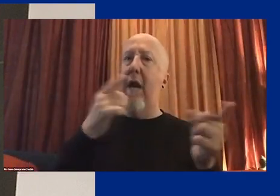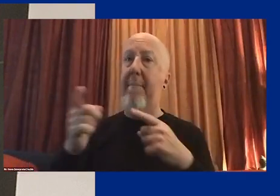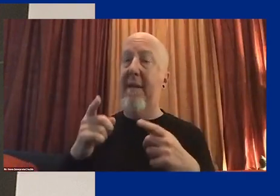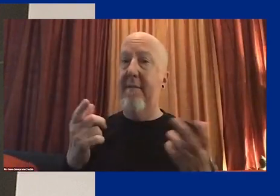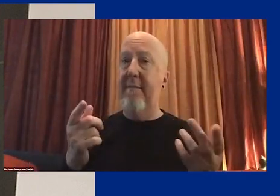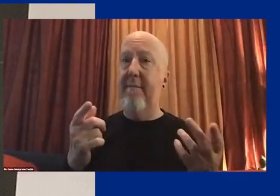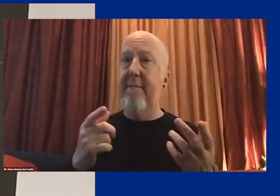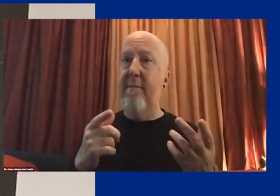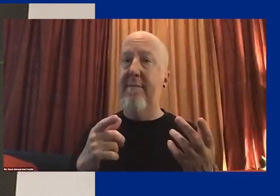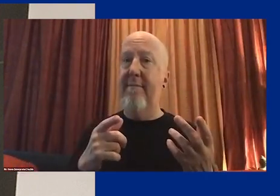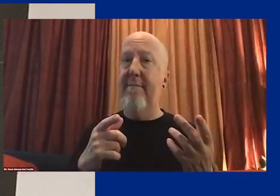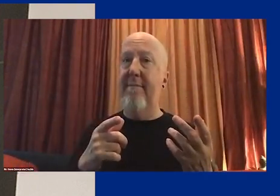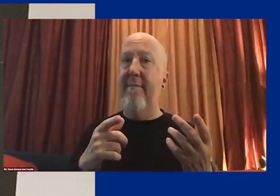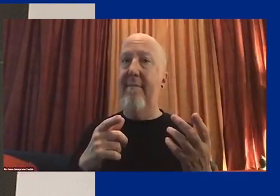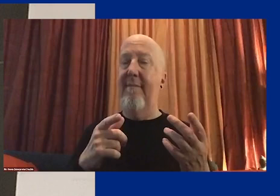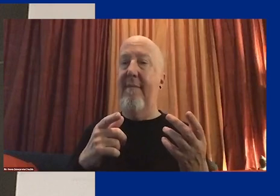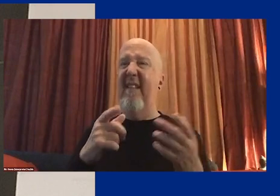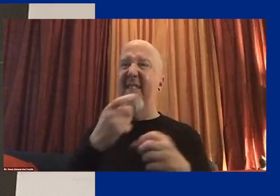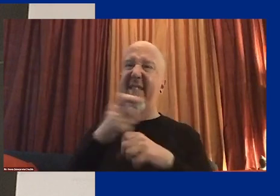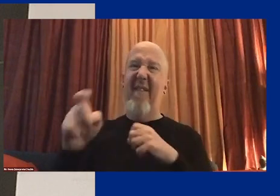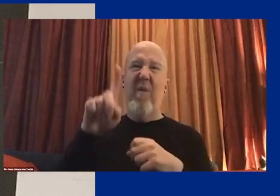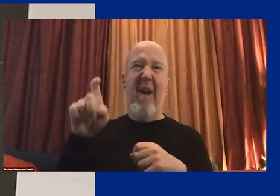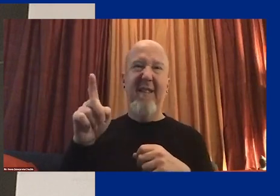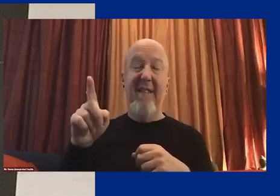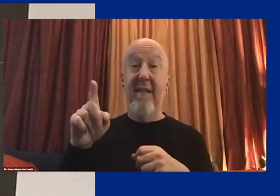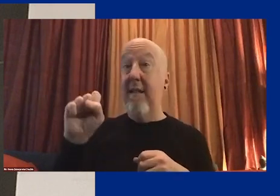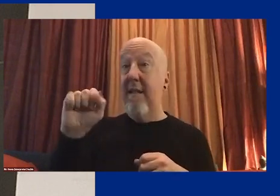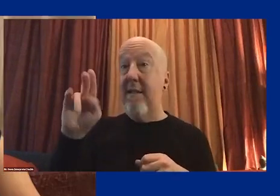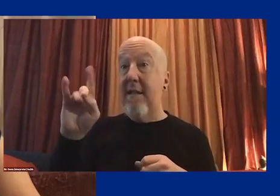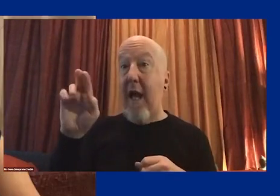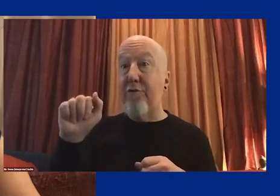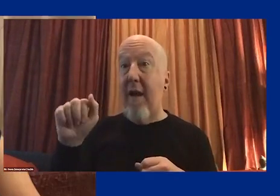You can see that's a tough question. So maybe what we'll do, Sandra, go ahead.